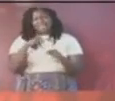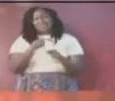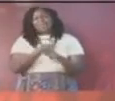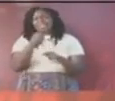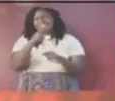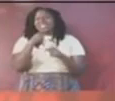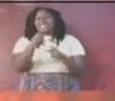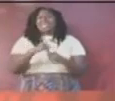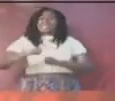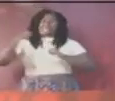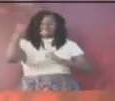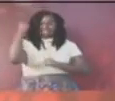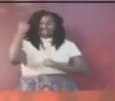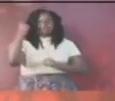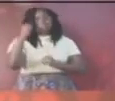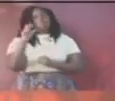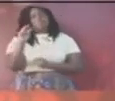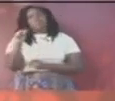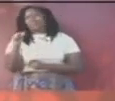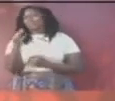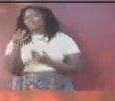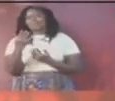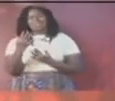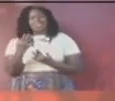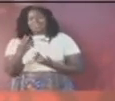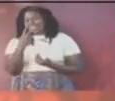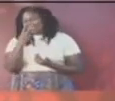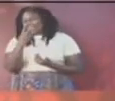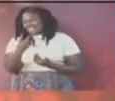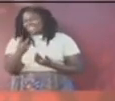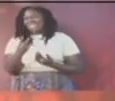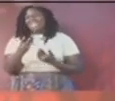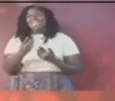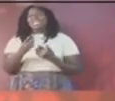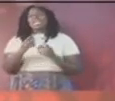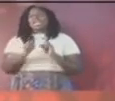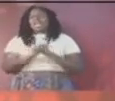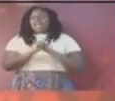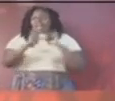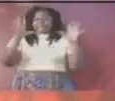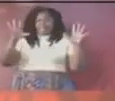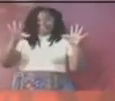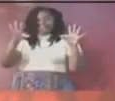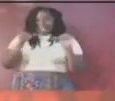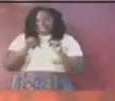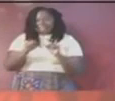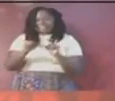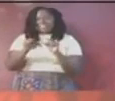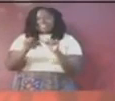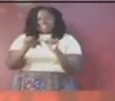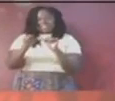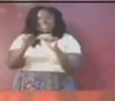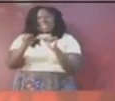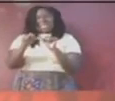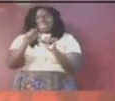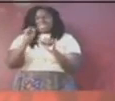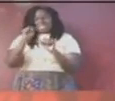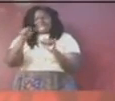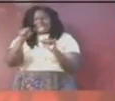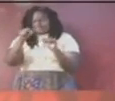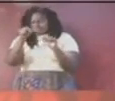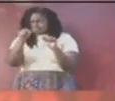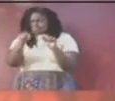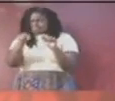get some clear, sustained trends in the correct direction, but we don't have a specific cutoff level for the simple reason